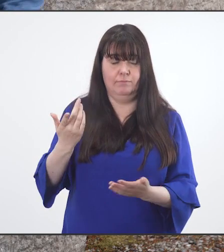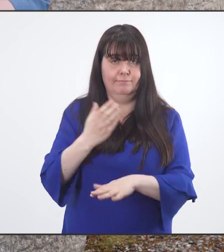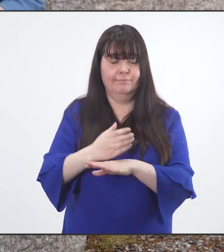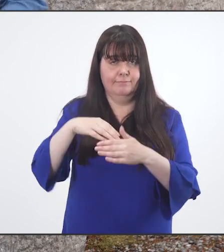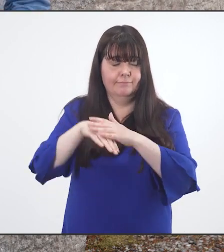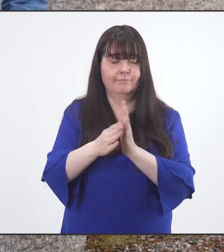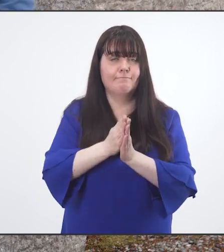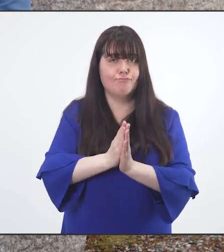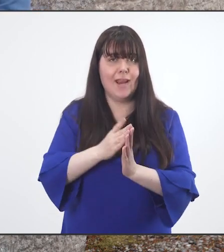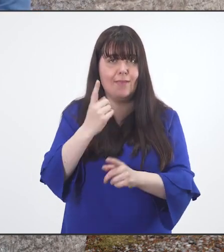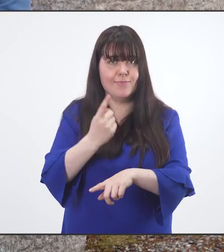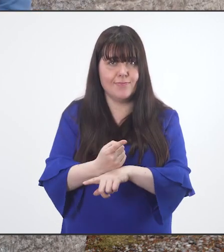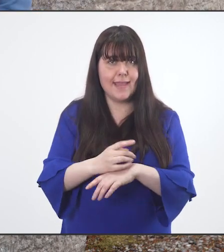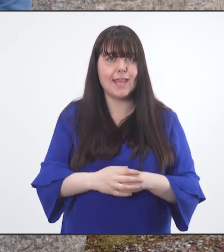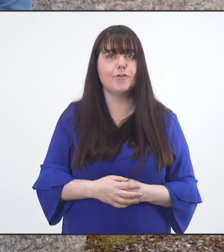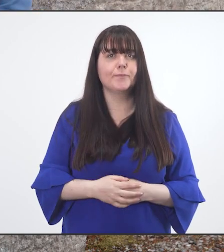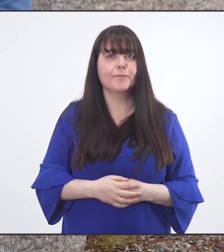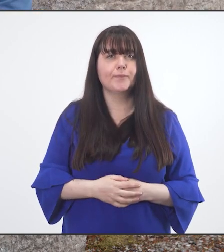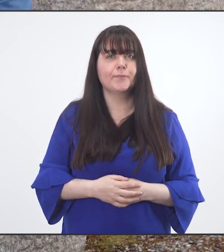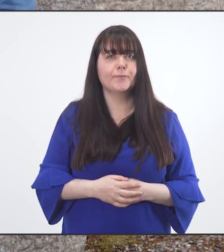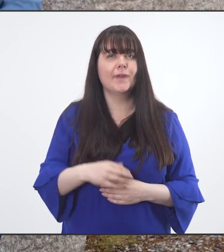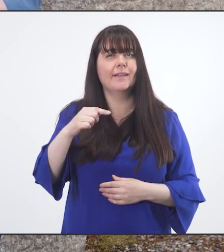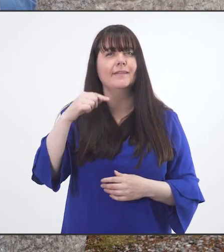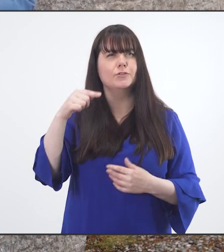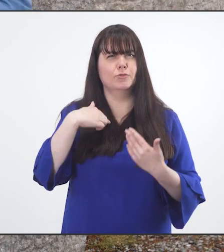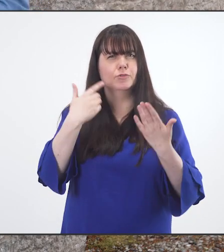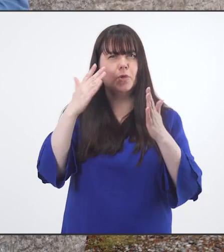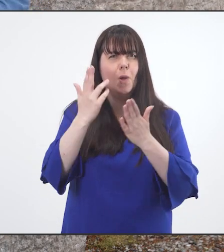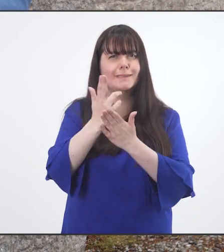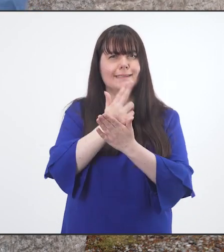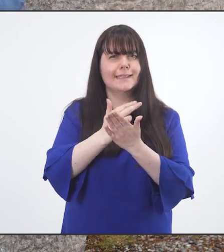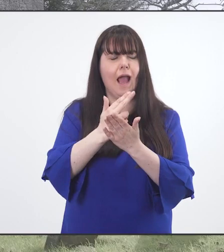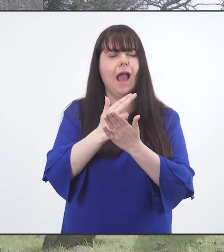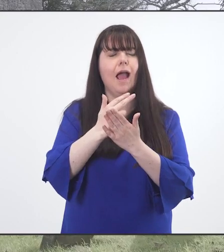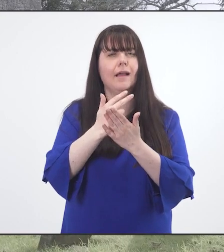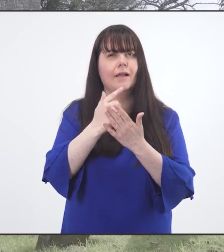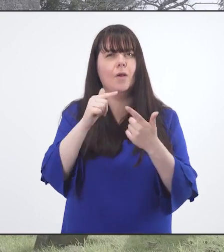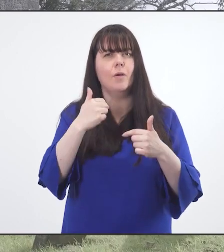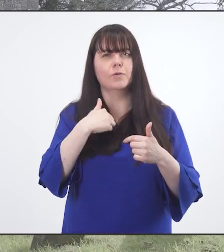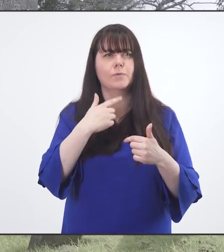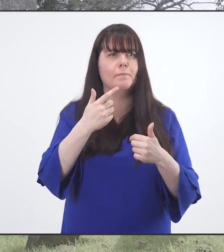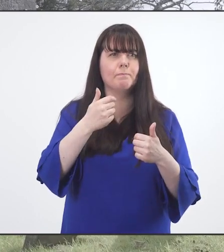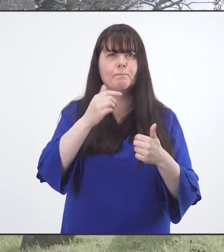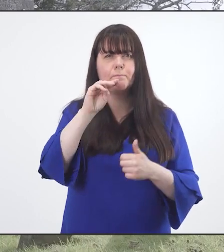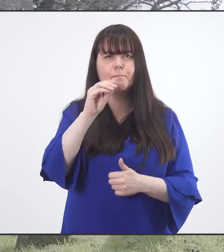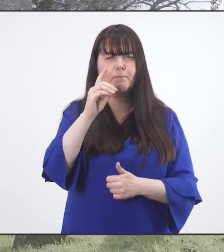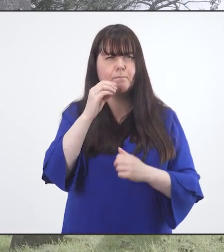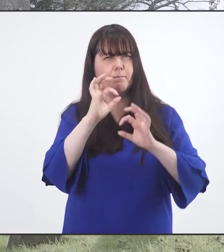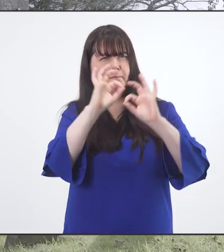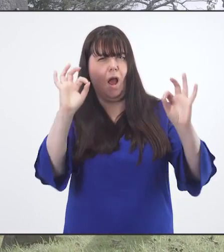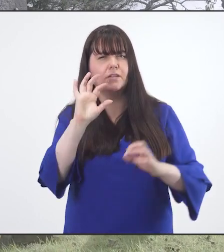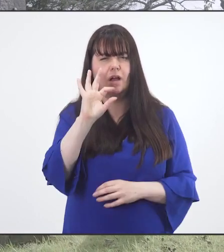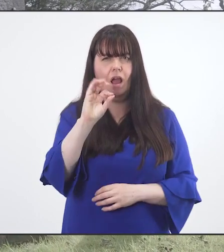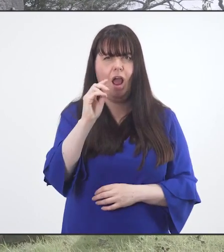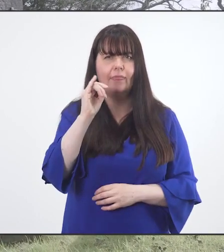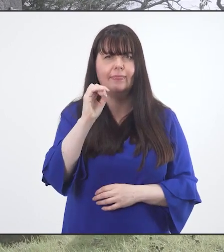the eventual construction in 1863 of the Church of Ireland Church as it now is, where worship